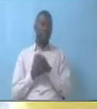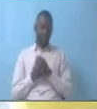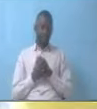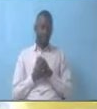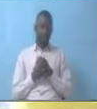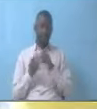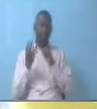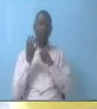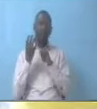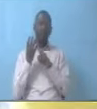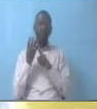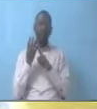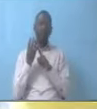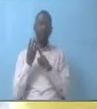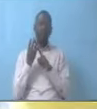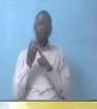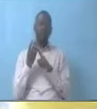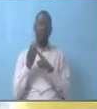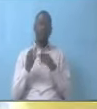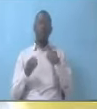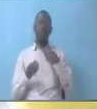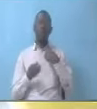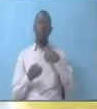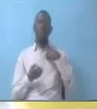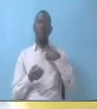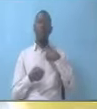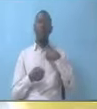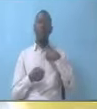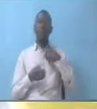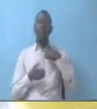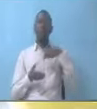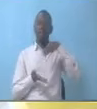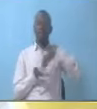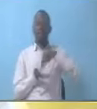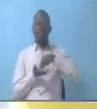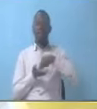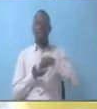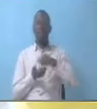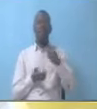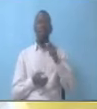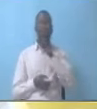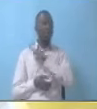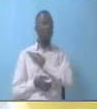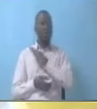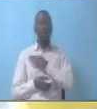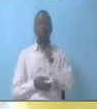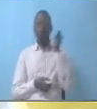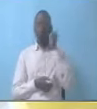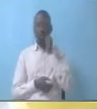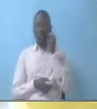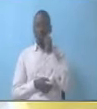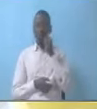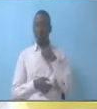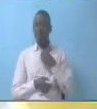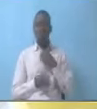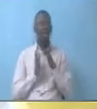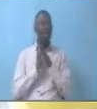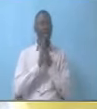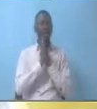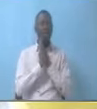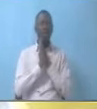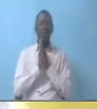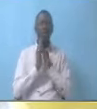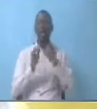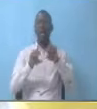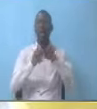Four. Ñentel bi. My stance had always been to advise against abuses and violations of human rights. Fuma taxaway mo nekkon